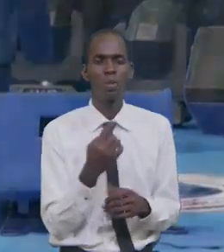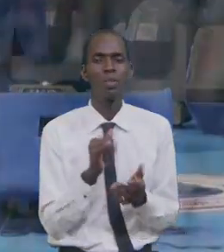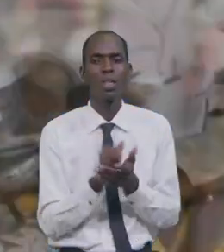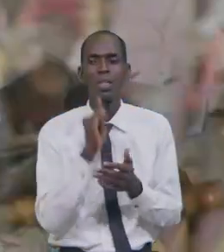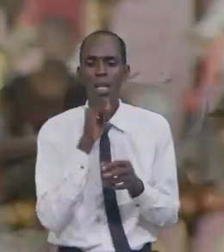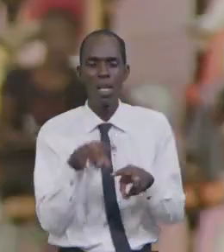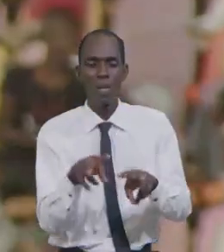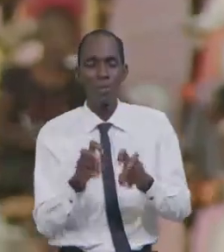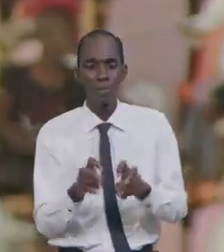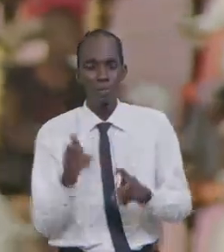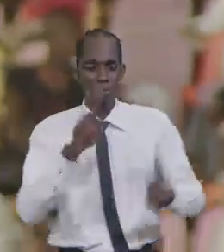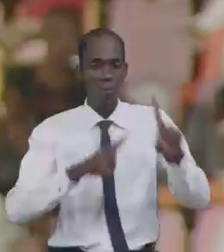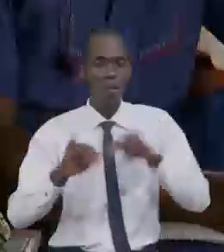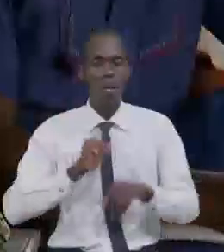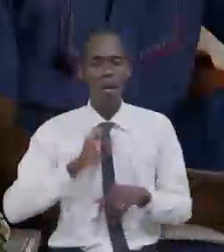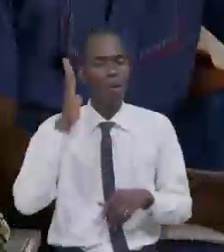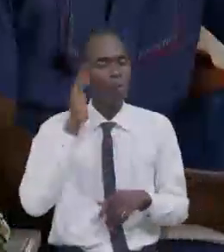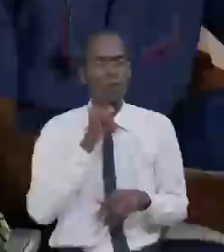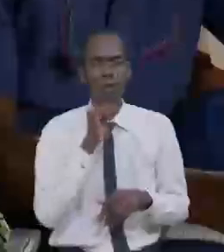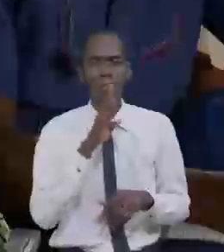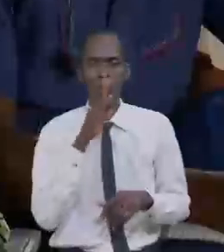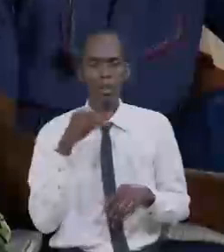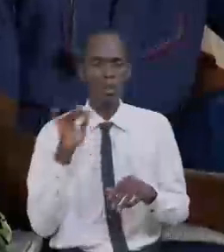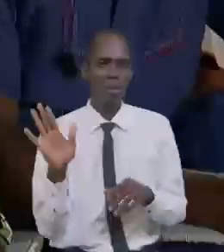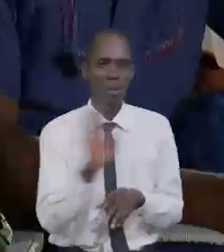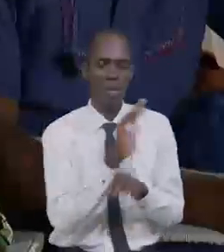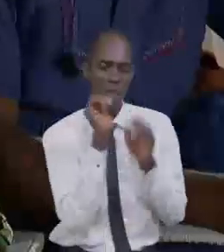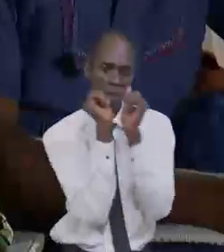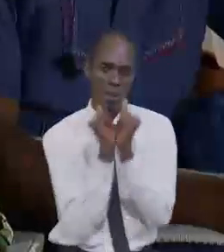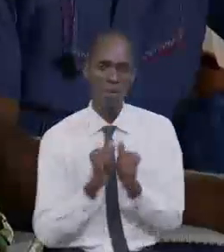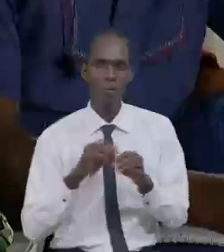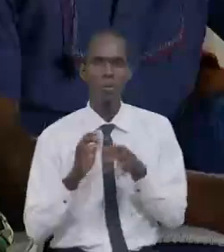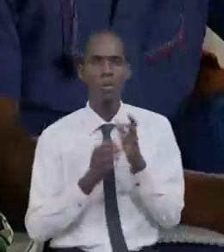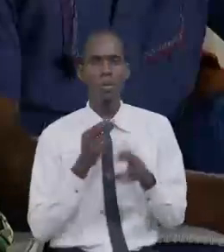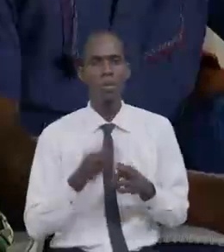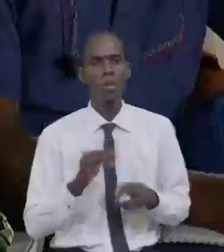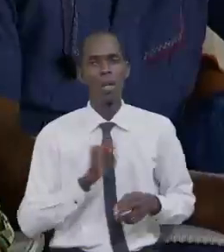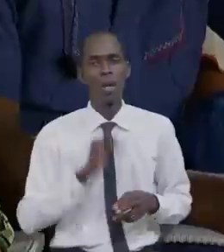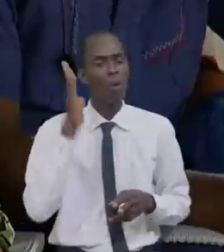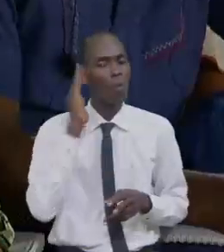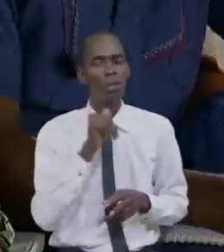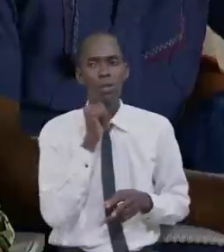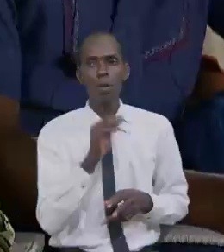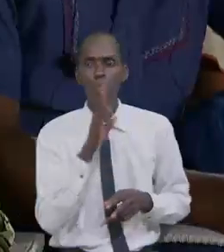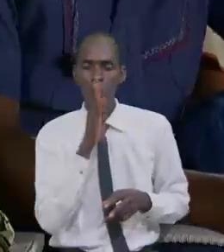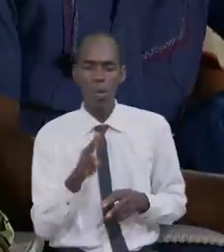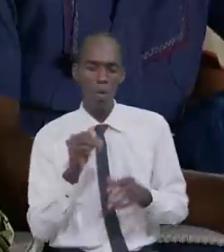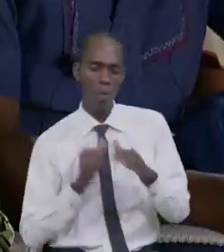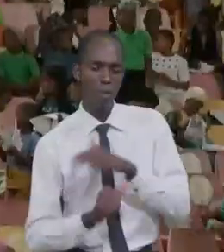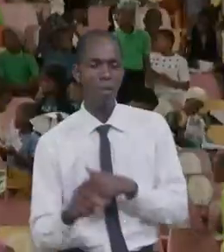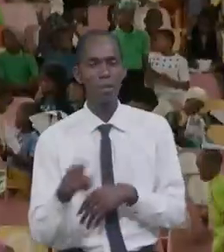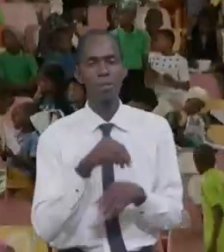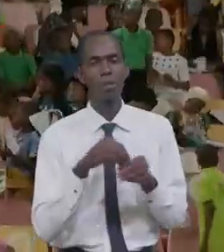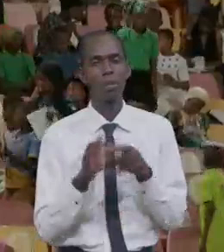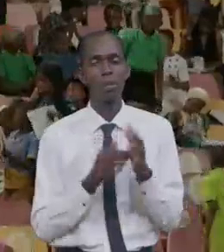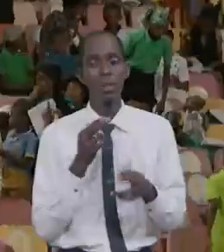be their slave. I will not be their captive. I will not be their errand